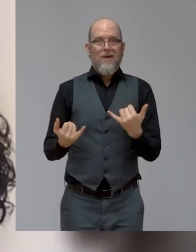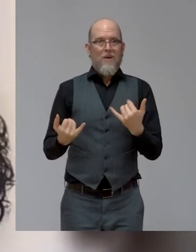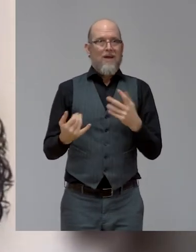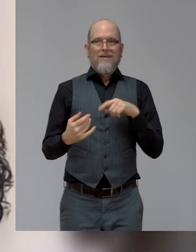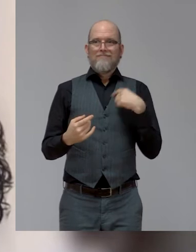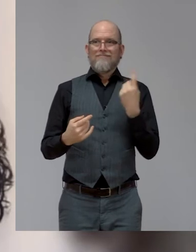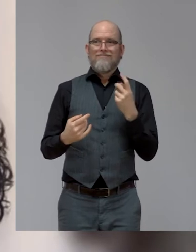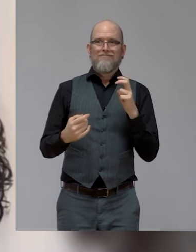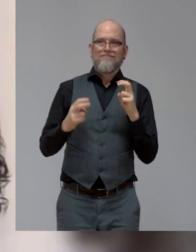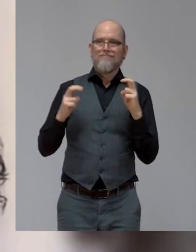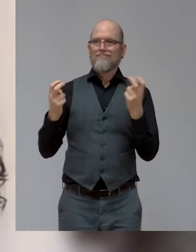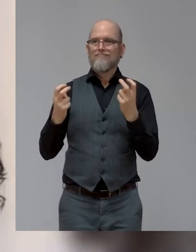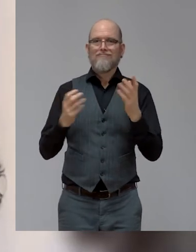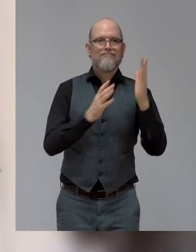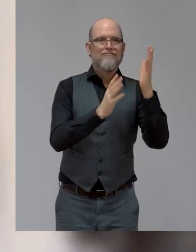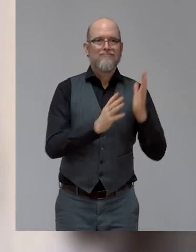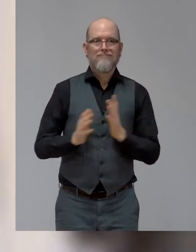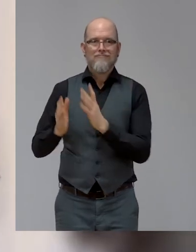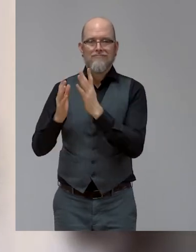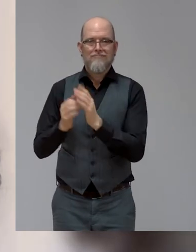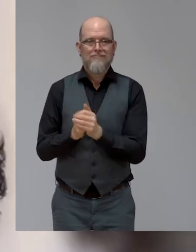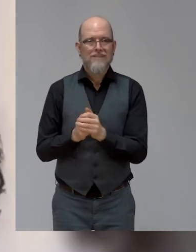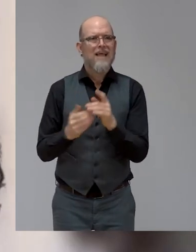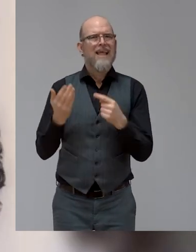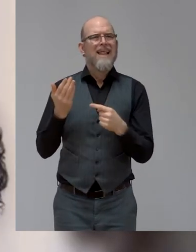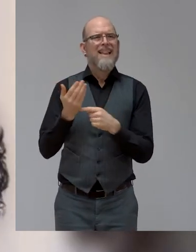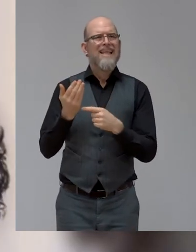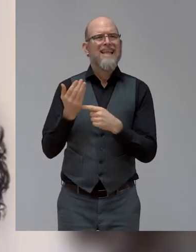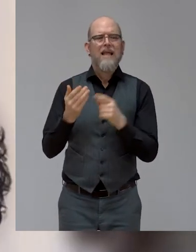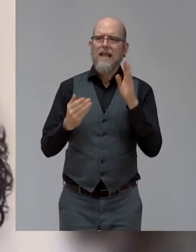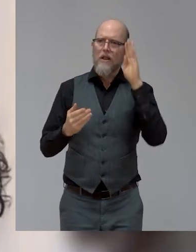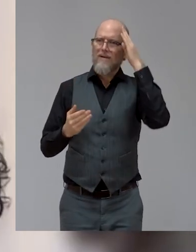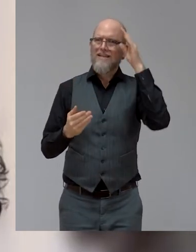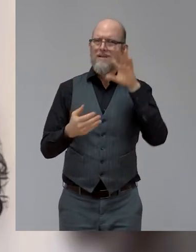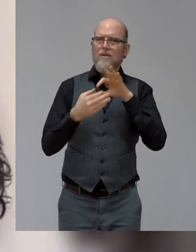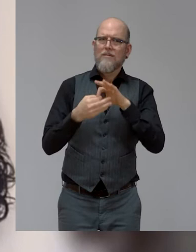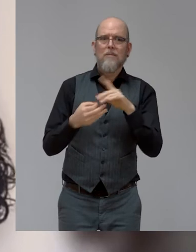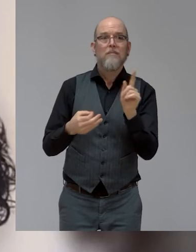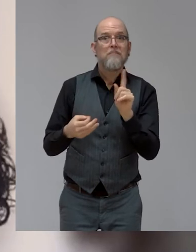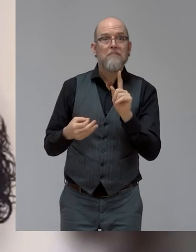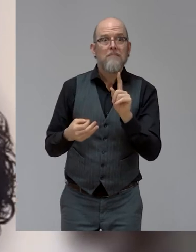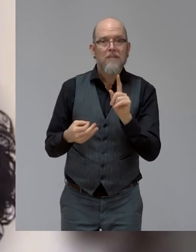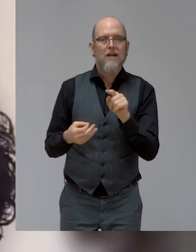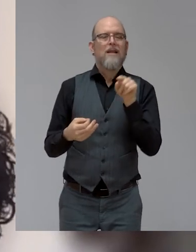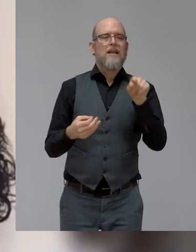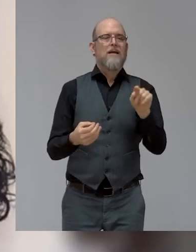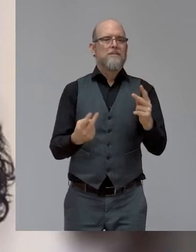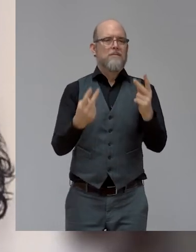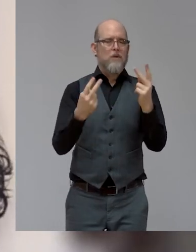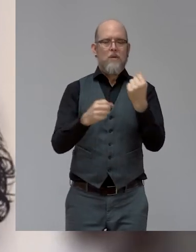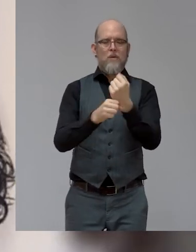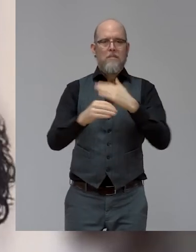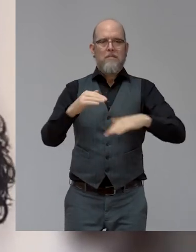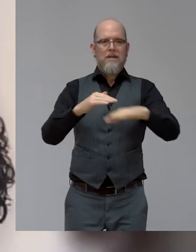Technological innovation is a main line of work at Pacto de Productividad. We expect to identify and